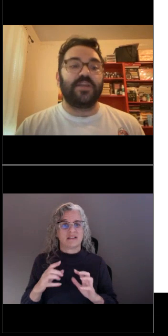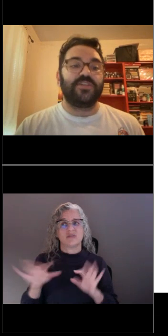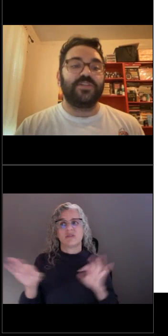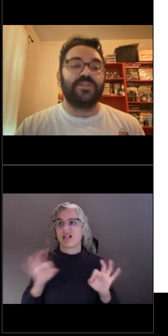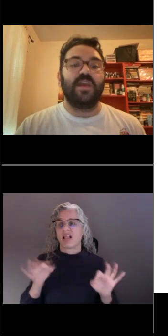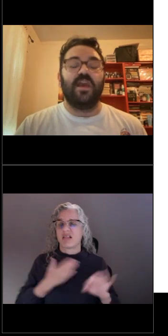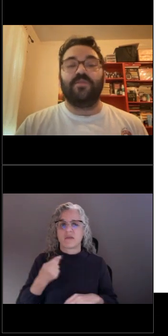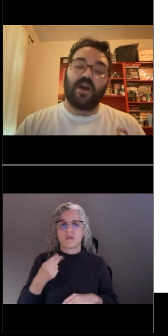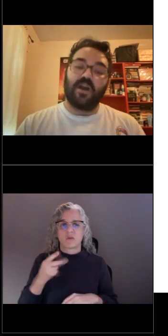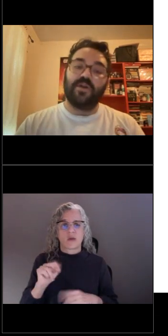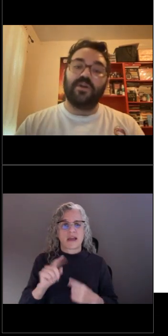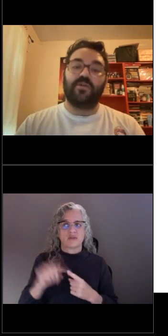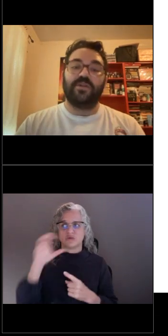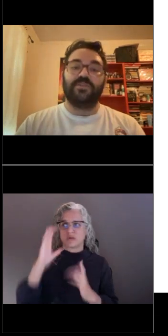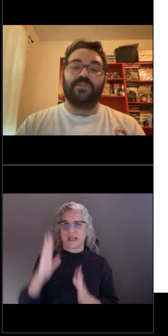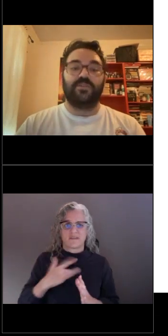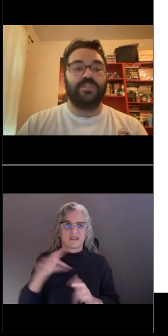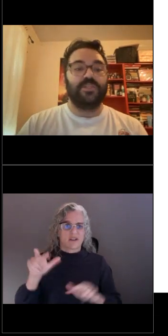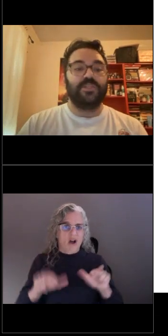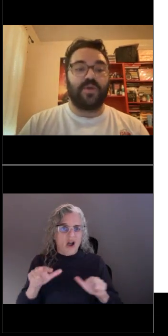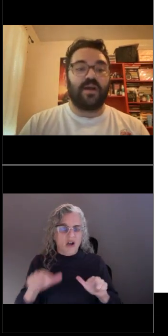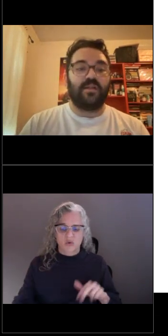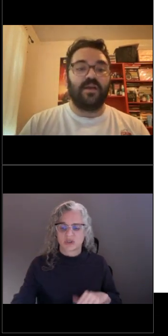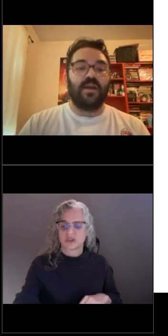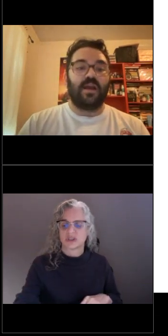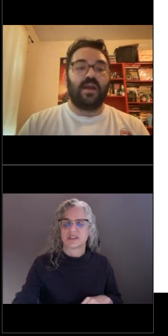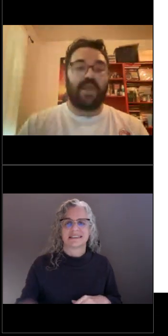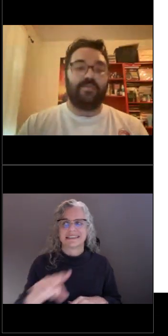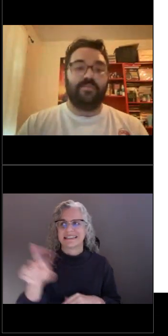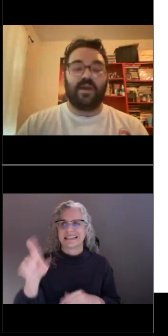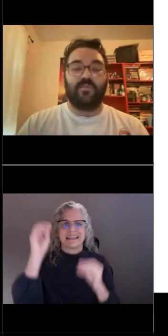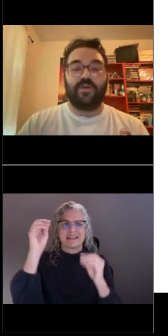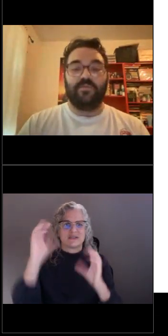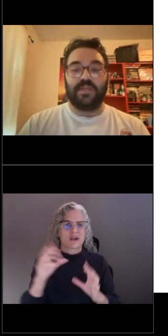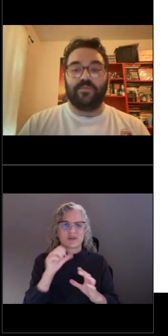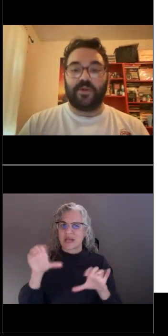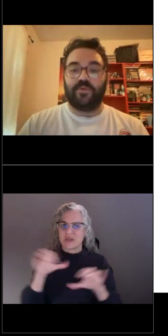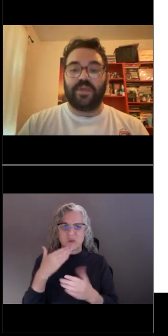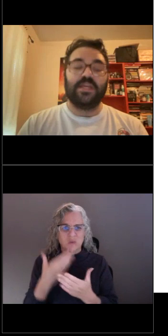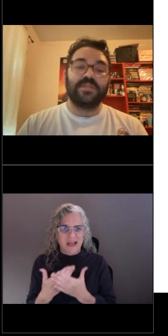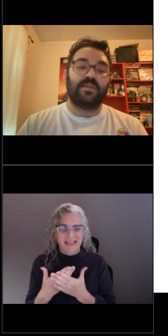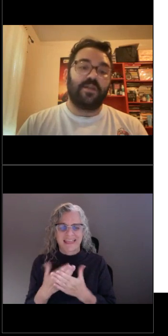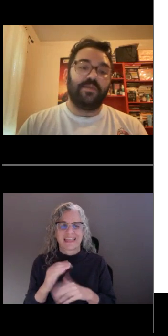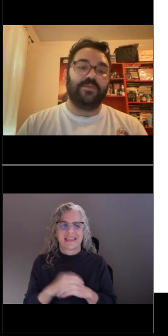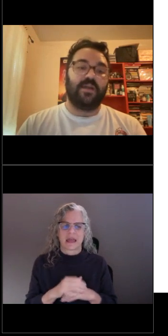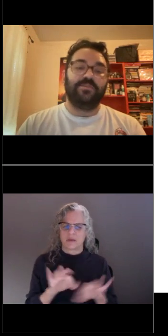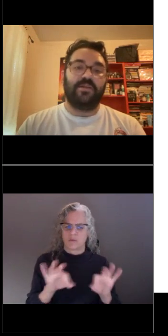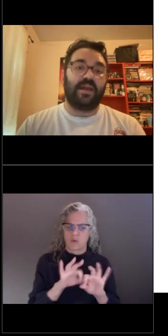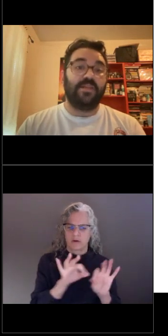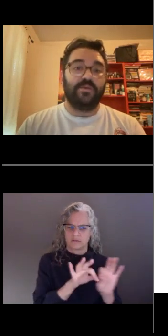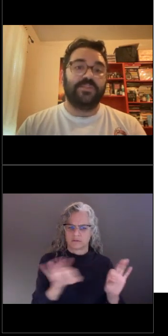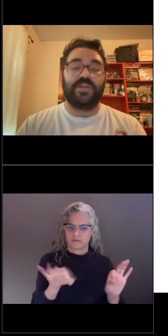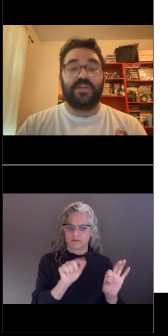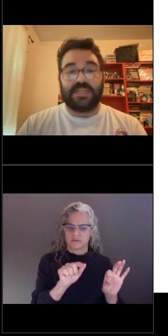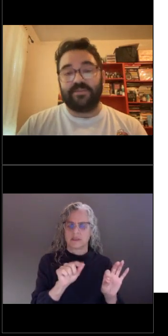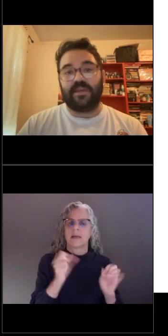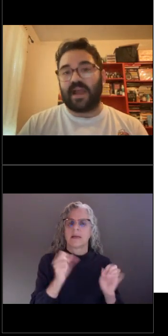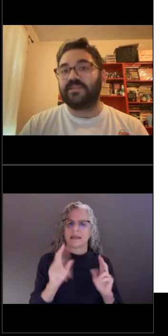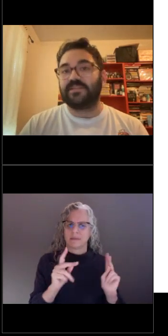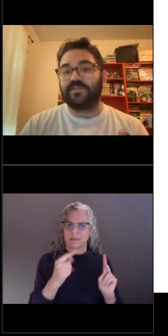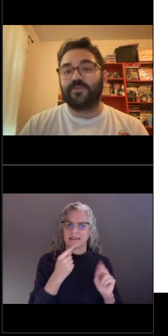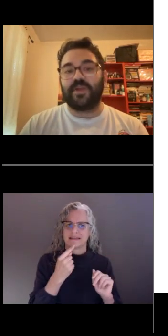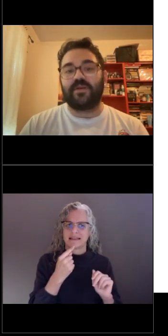strangers. It feels awkward, or instructors don't do it well. And one really important point here was that a lot of people talked about how they were misgendered even if they